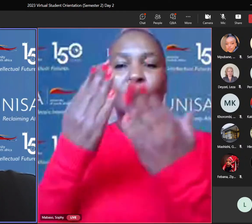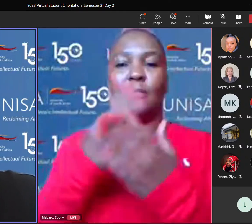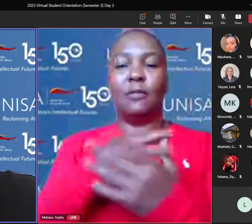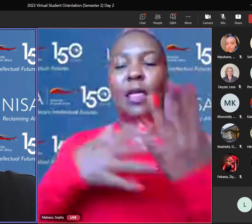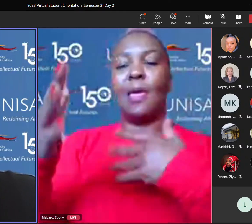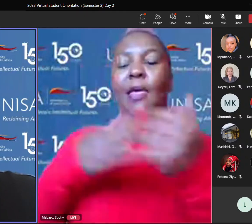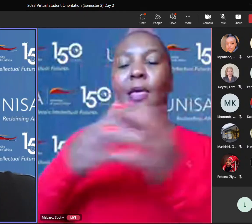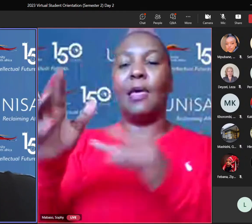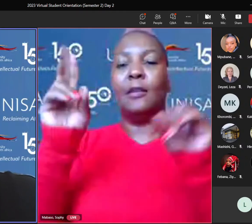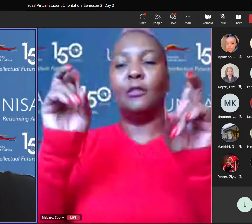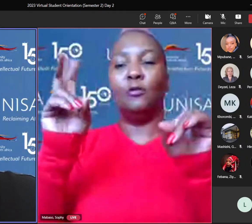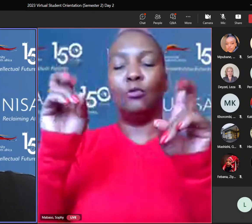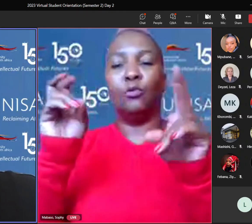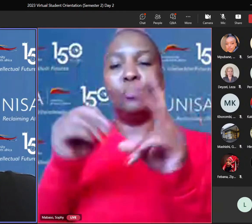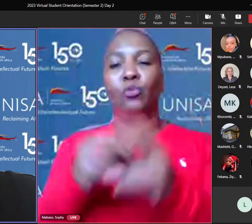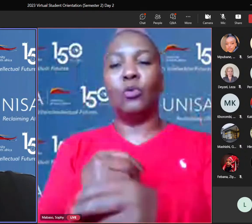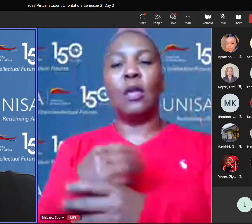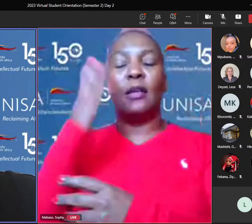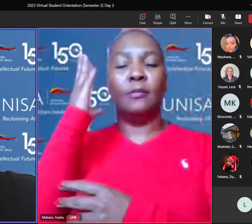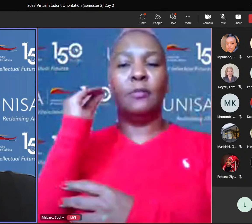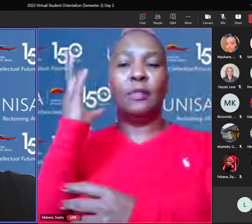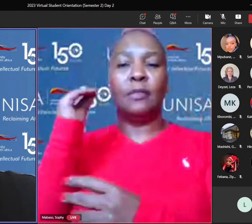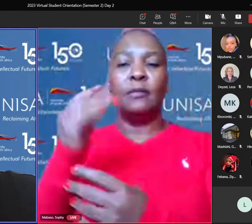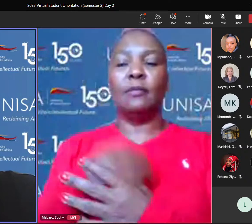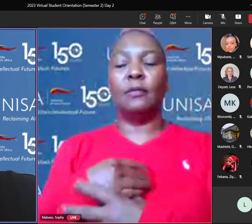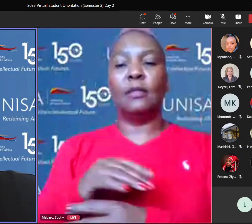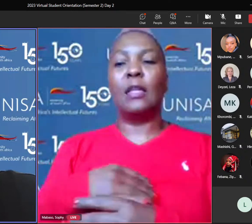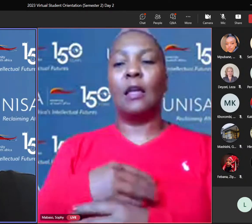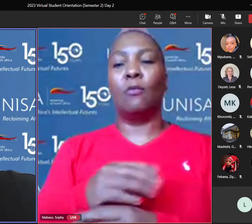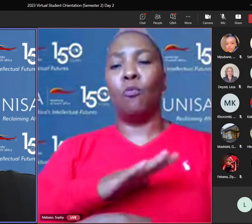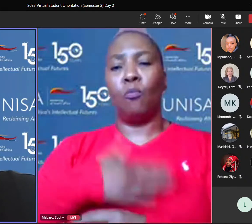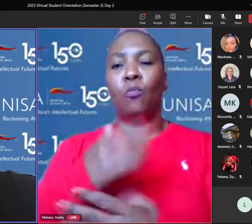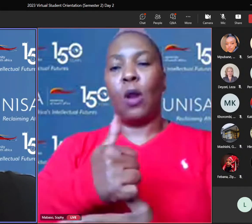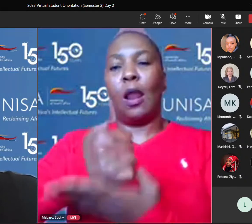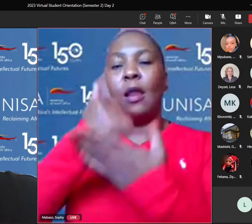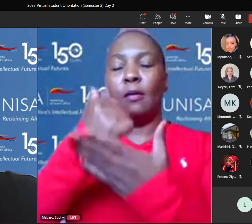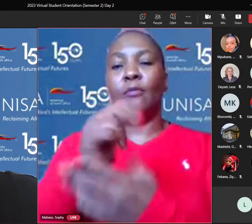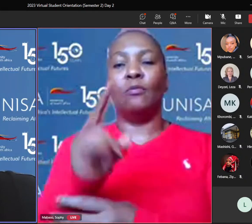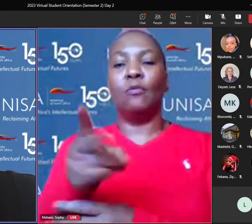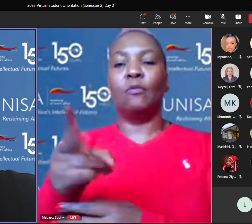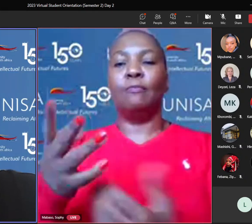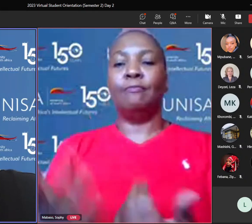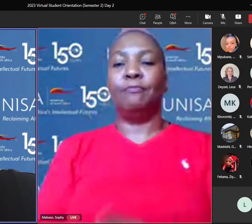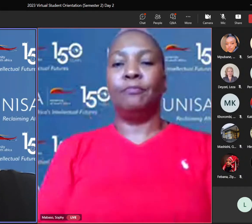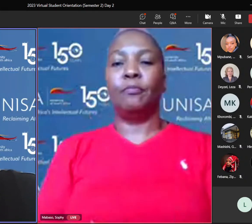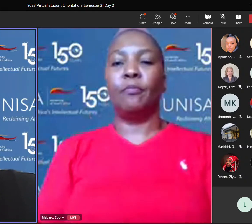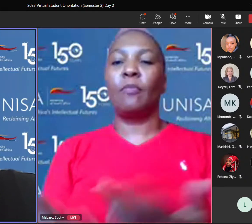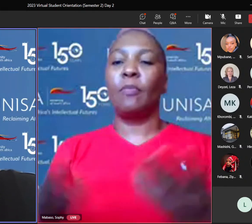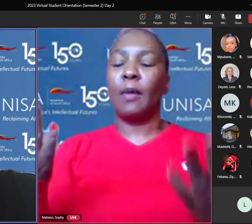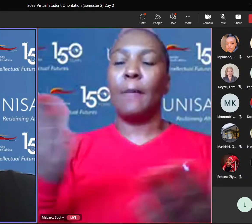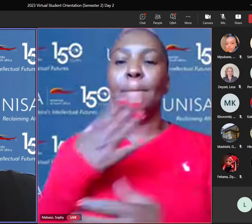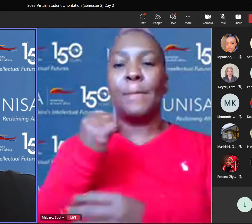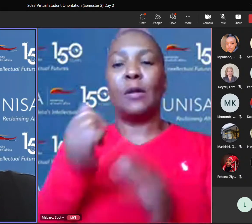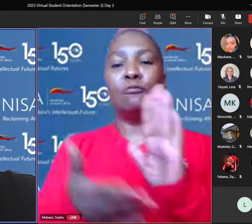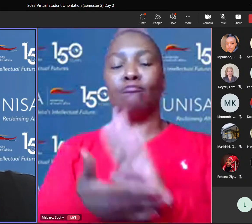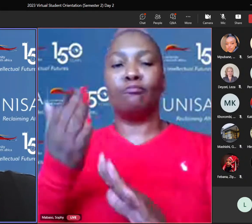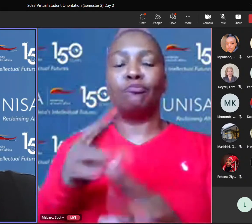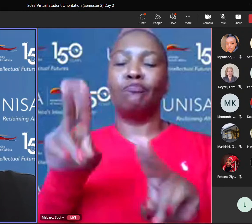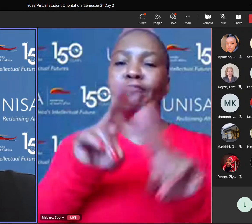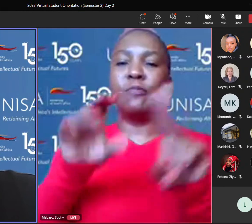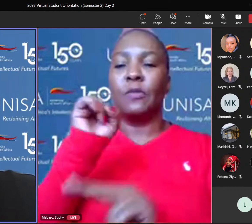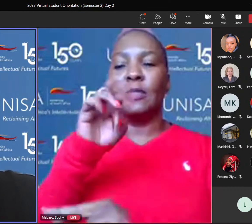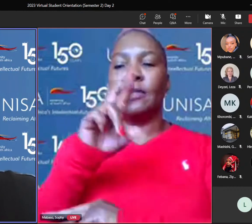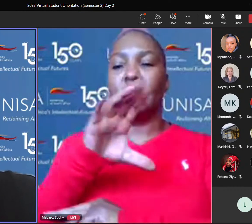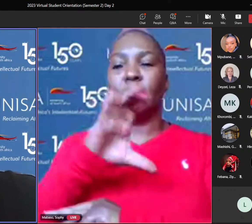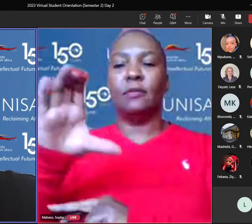issues that you're experiencing, and they're really willing and able to help you as well. So please do go look at them as well.